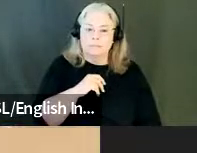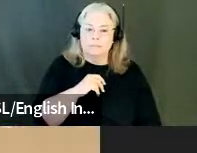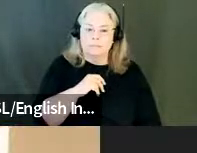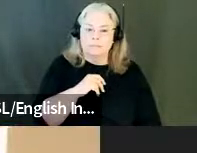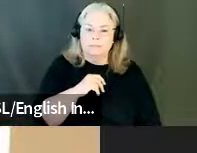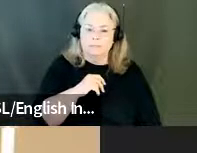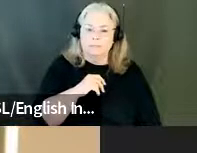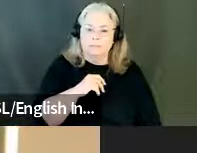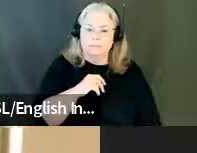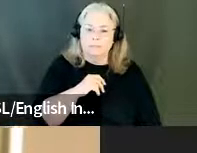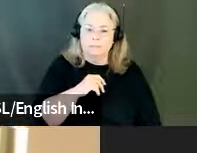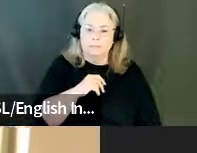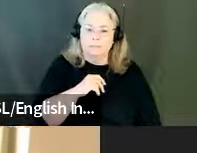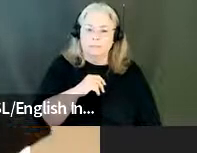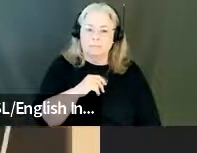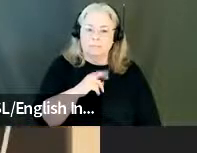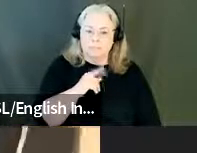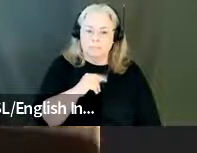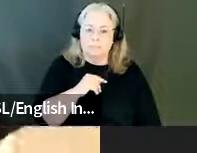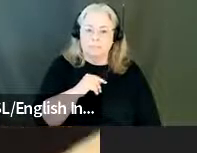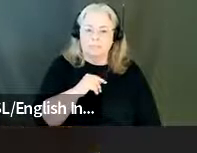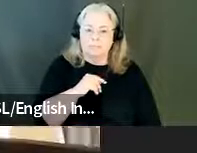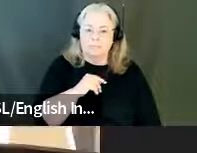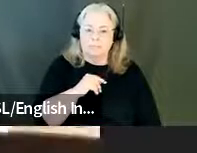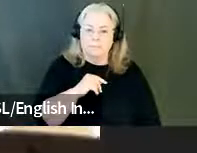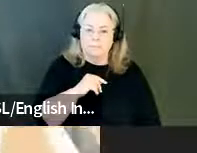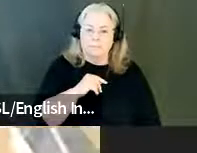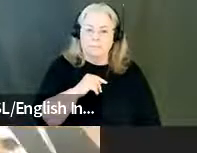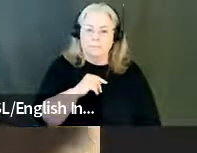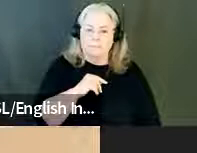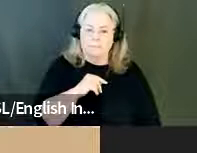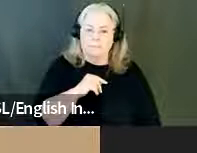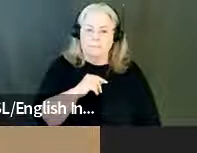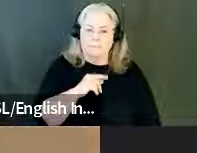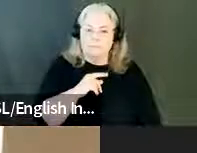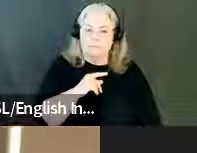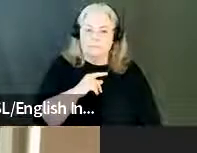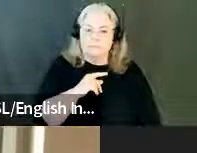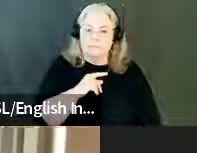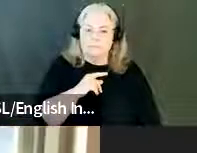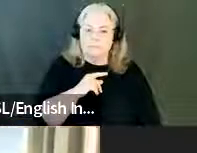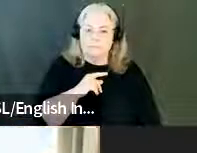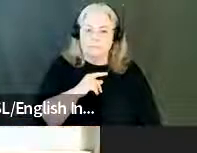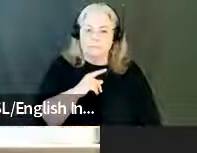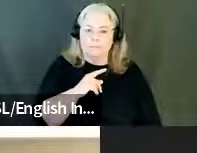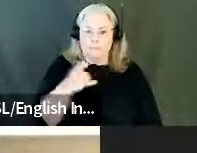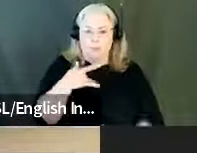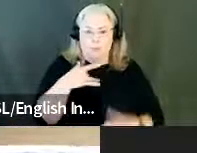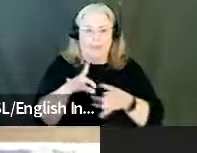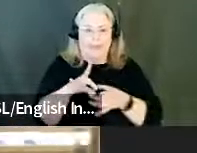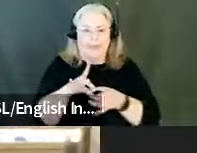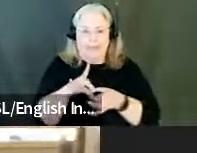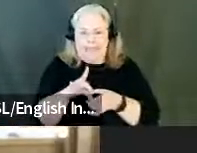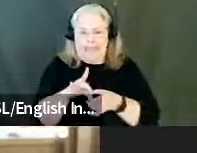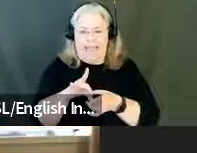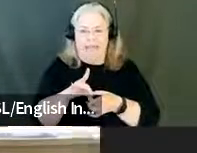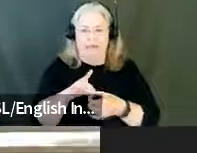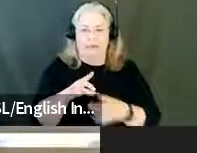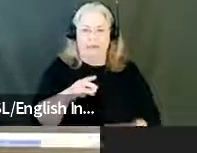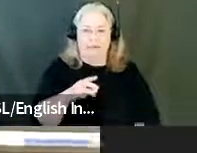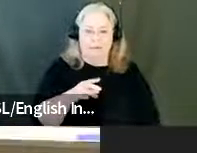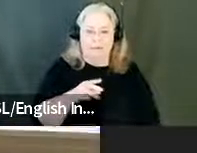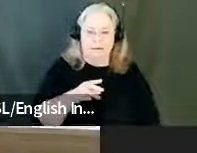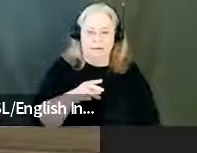Let's see. Here we go. So I'm going to attach this right over